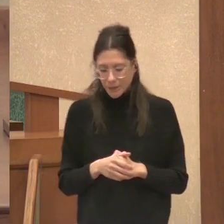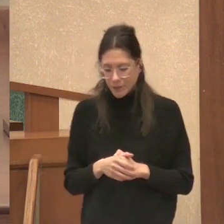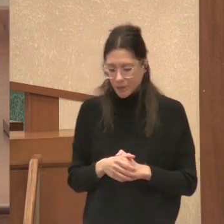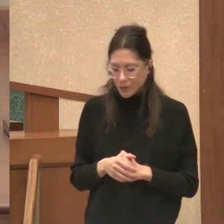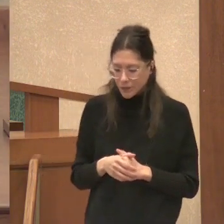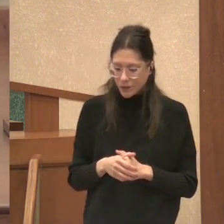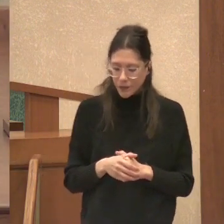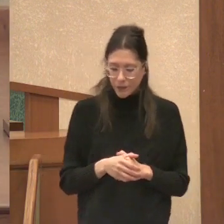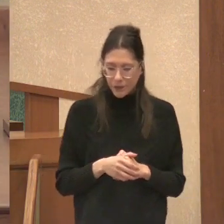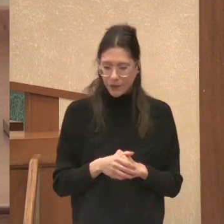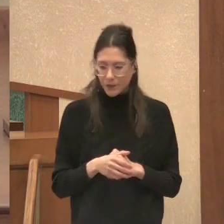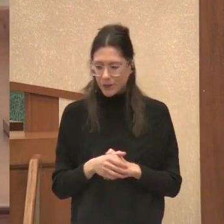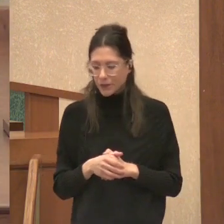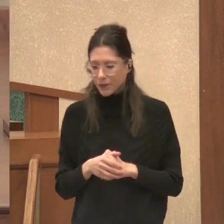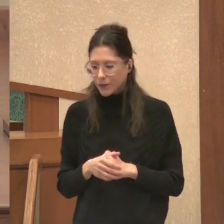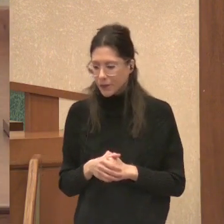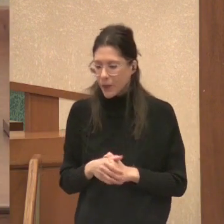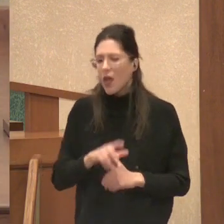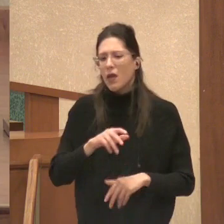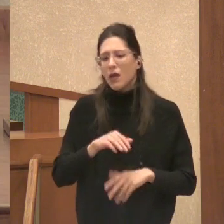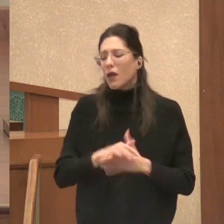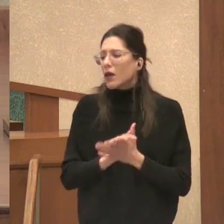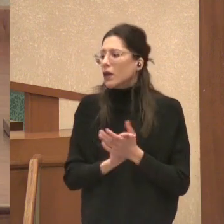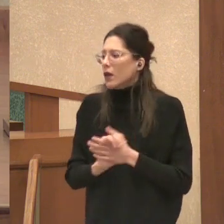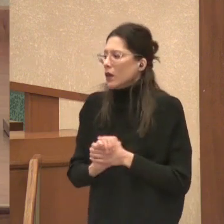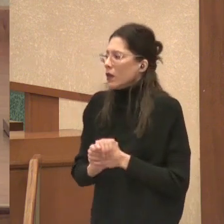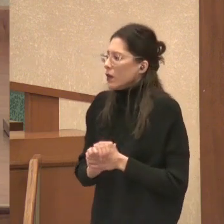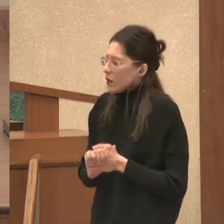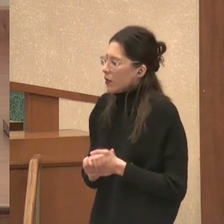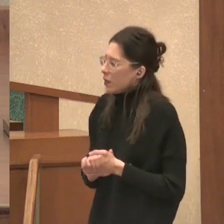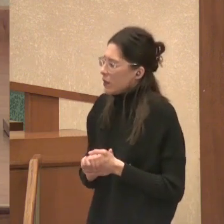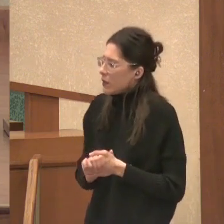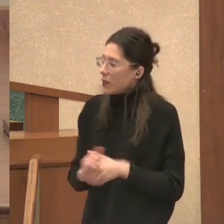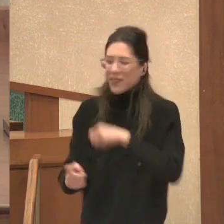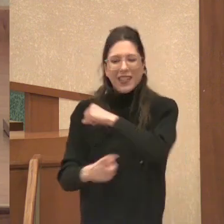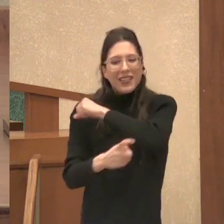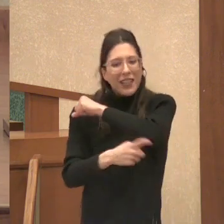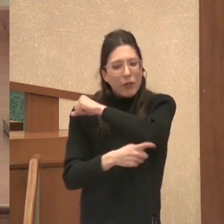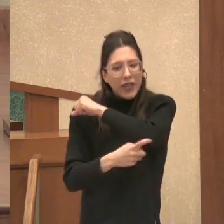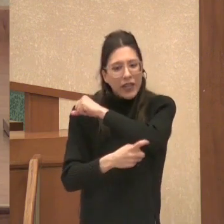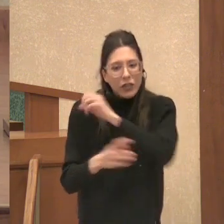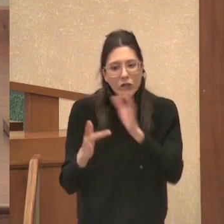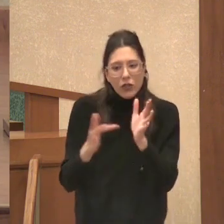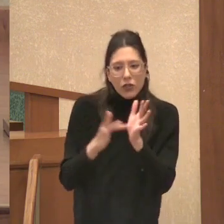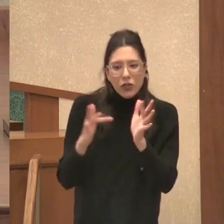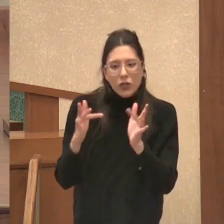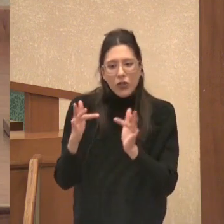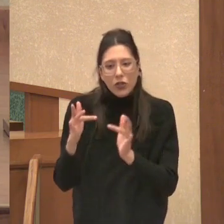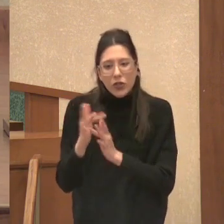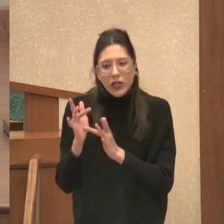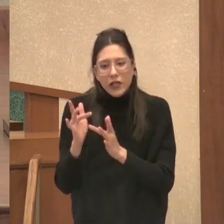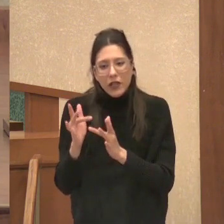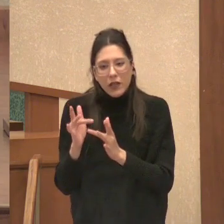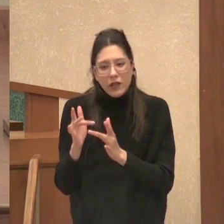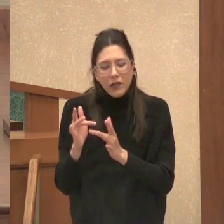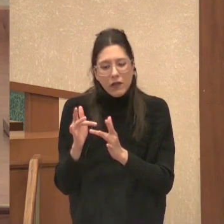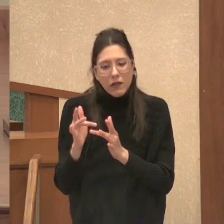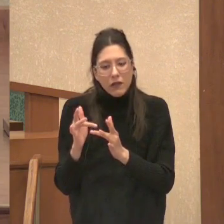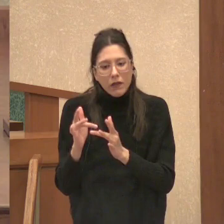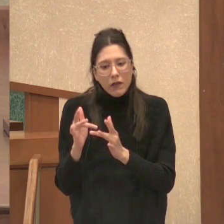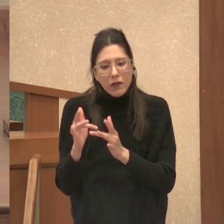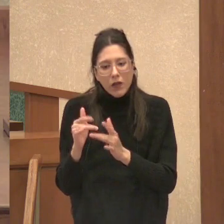glory and personal gratification, a temptation Jesus resisted early on in his